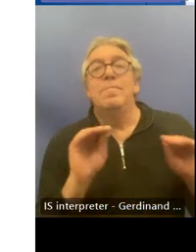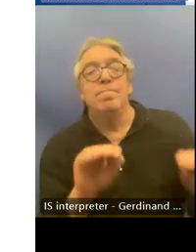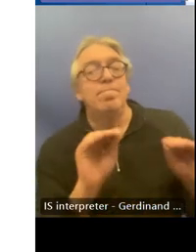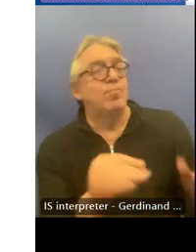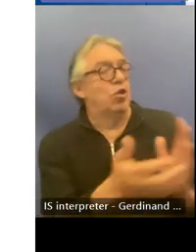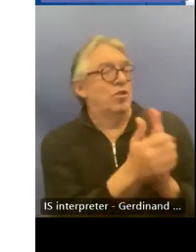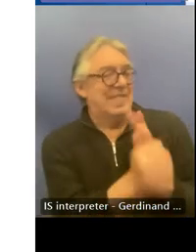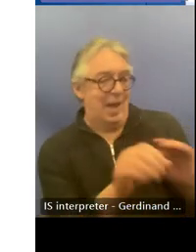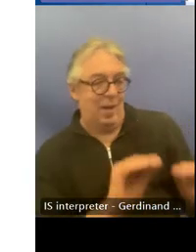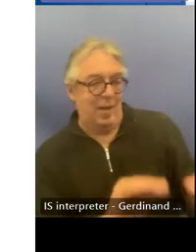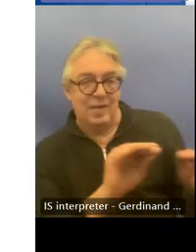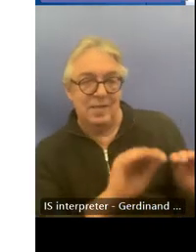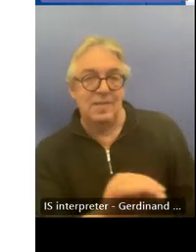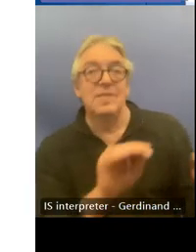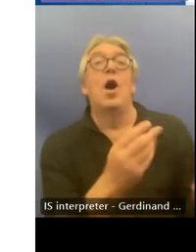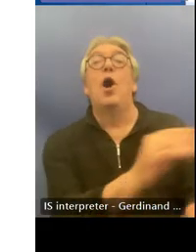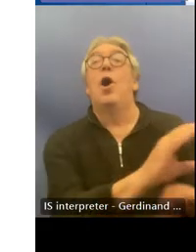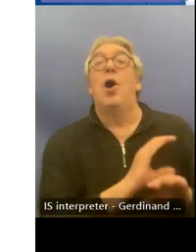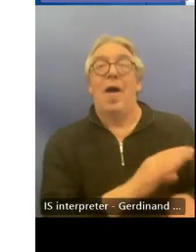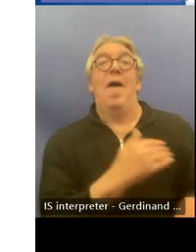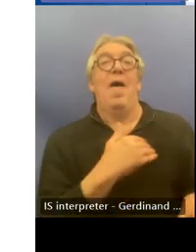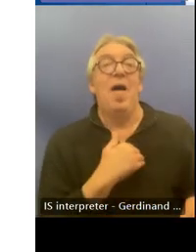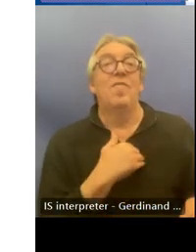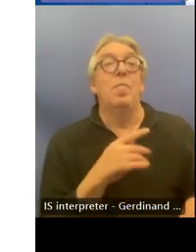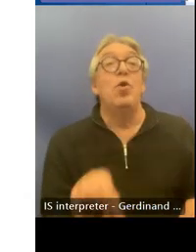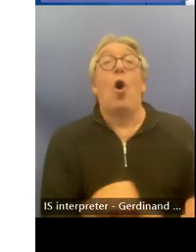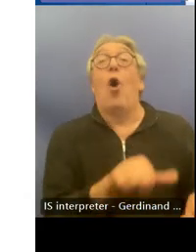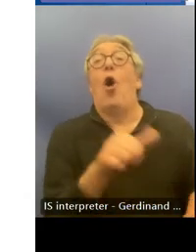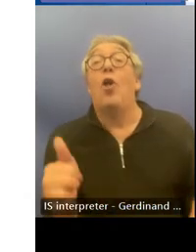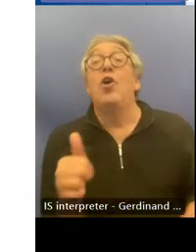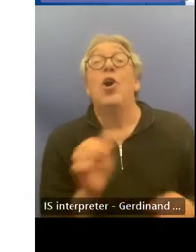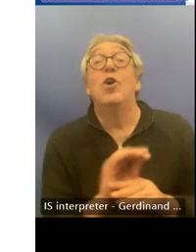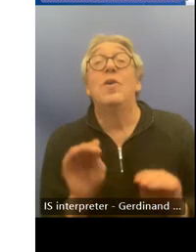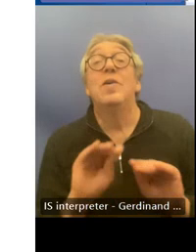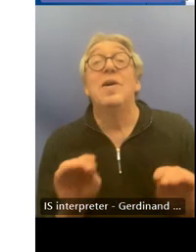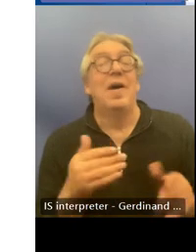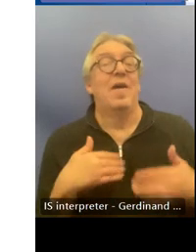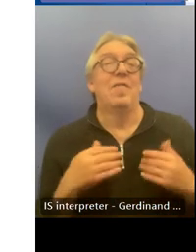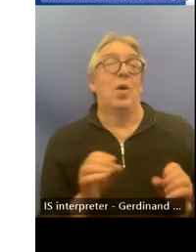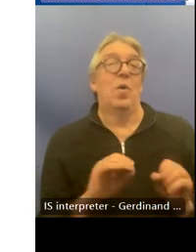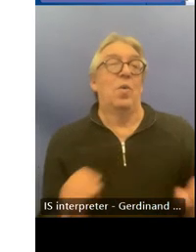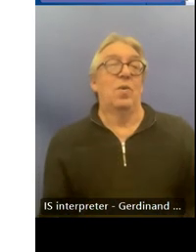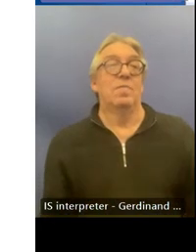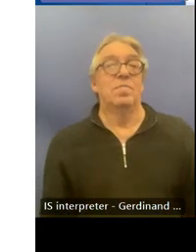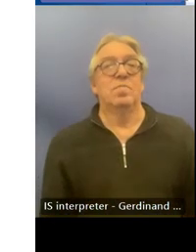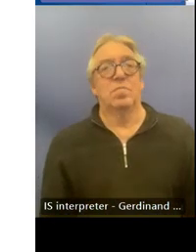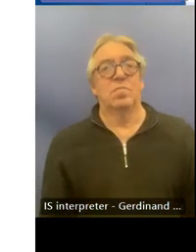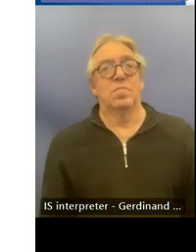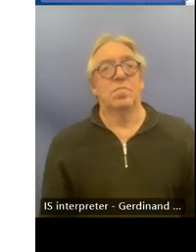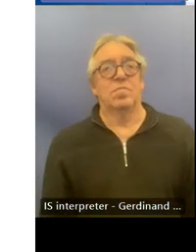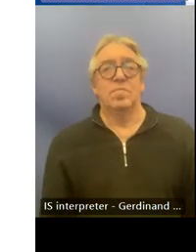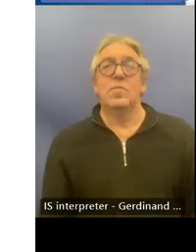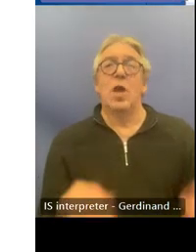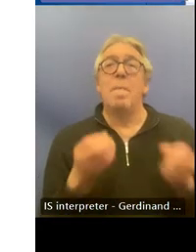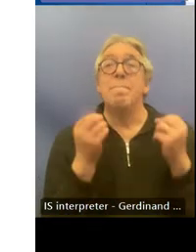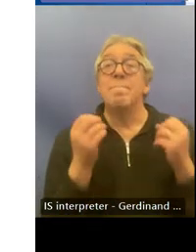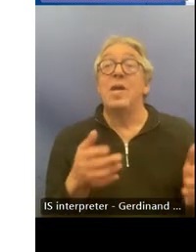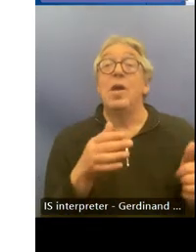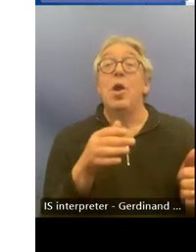not for the other reason. Also, many cases, mothers are the teacher. You know, if you check